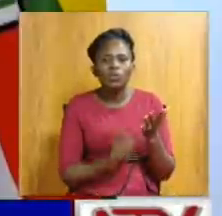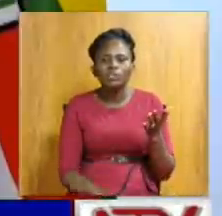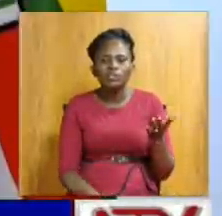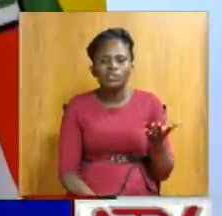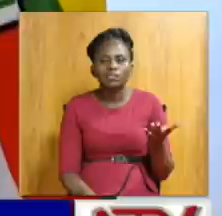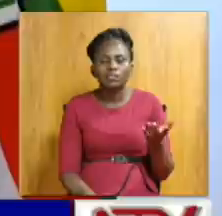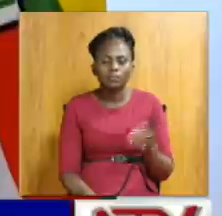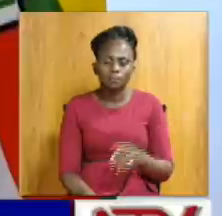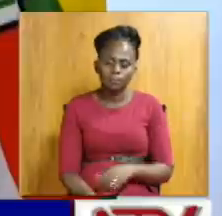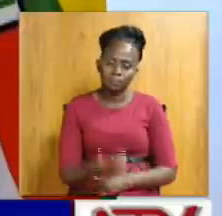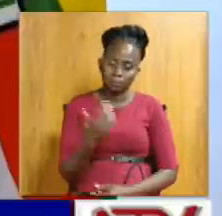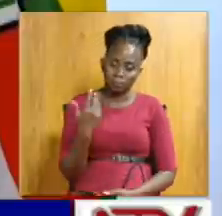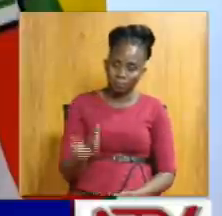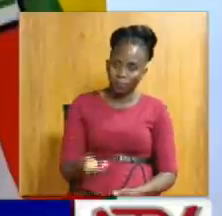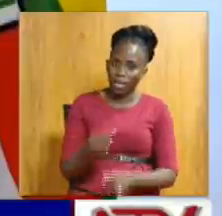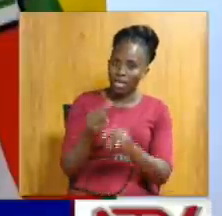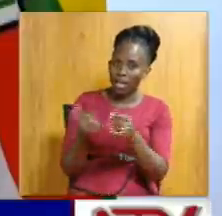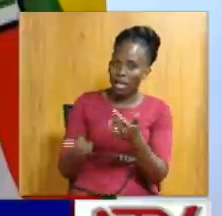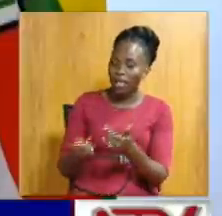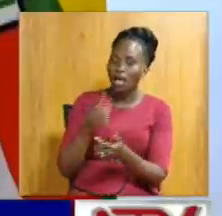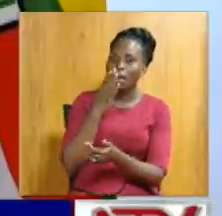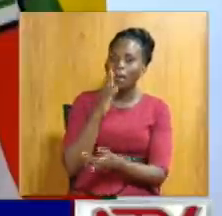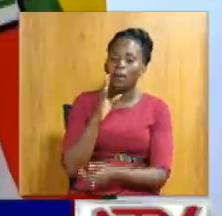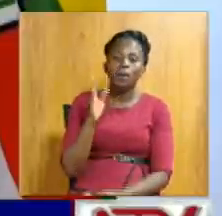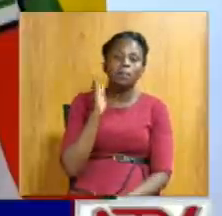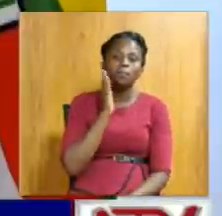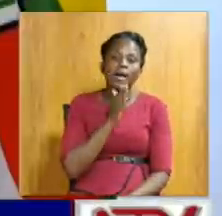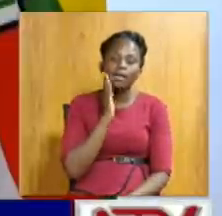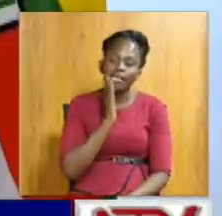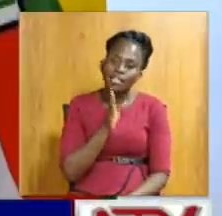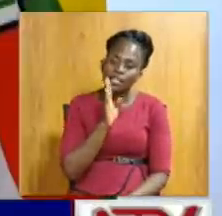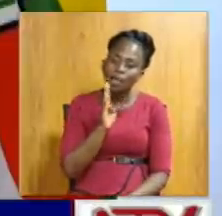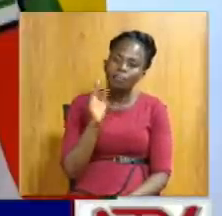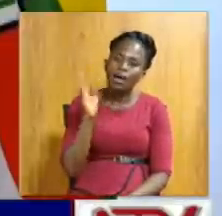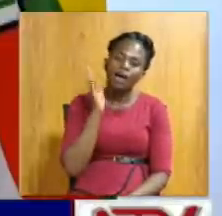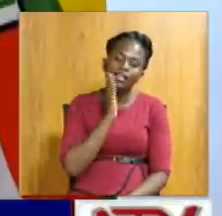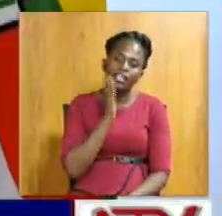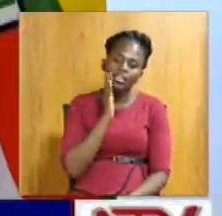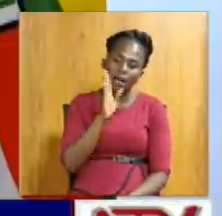Second group, Baingereza, Englishmen for Protestants.